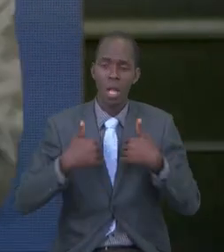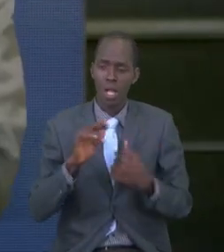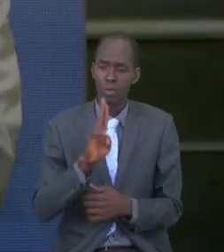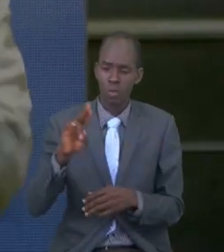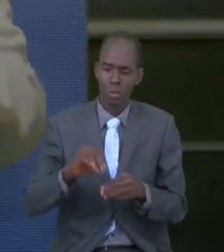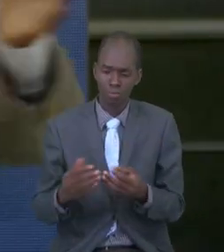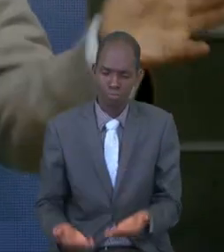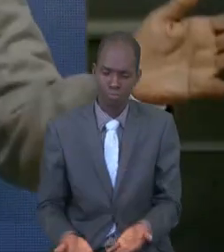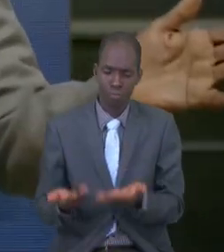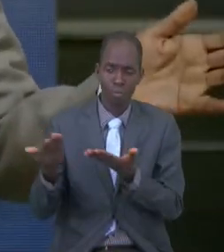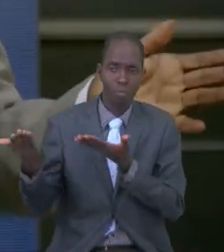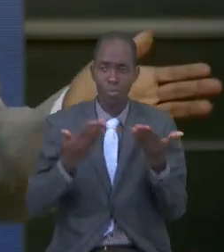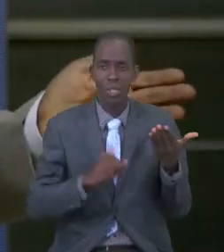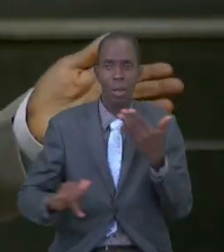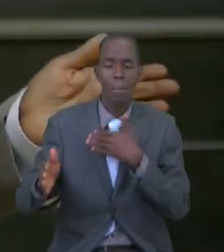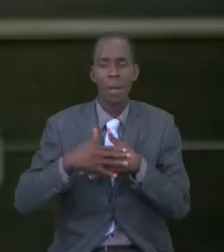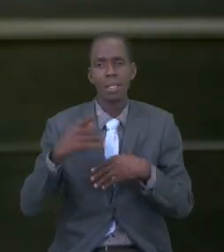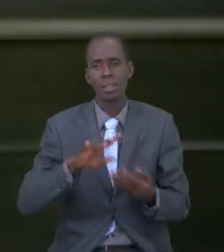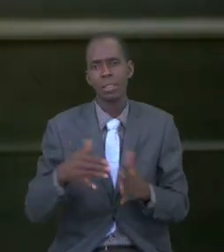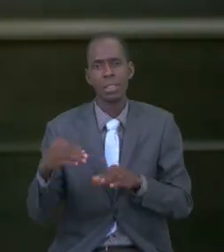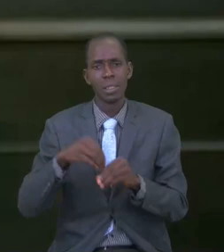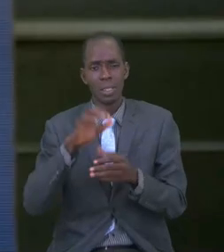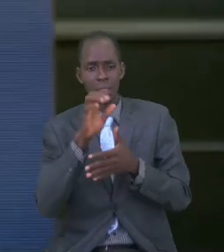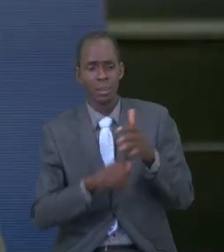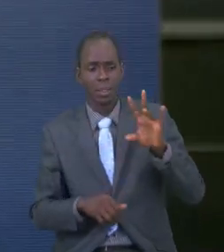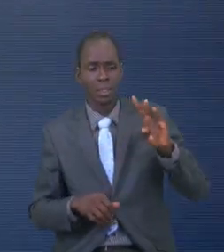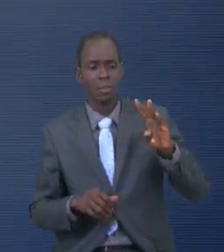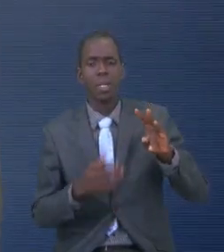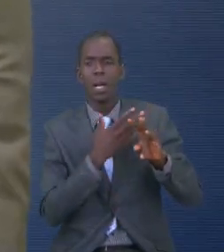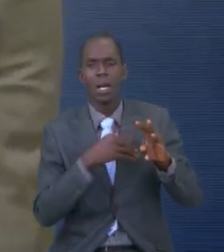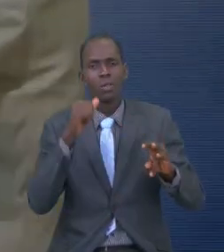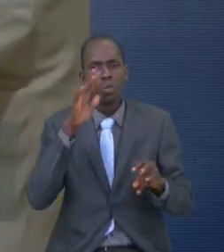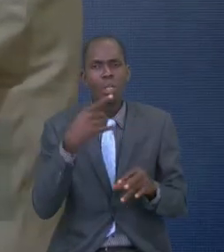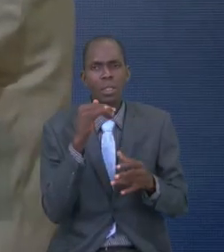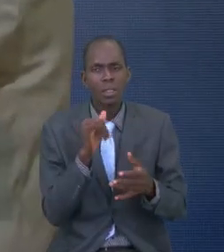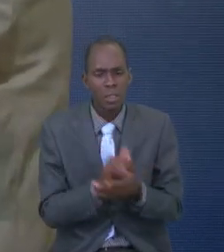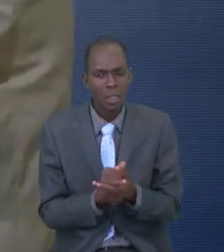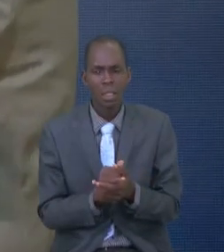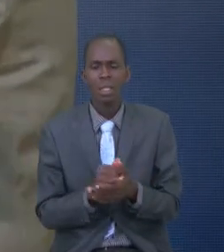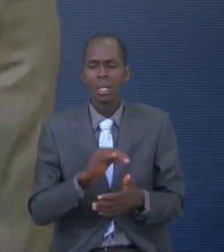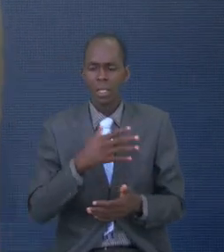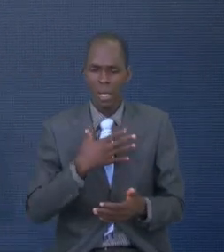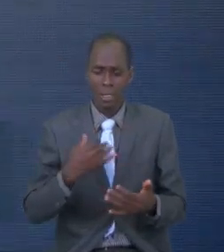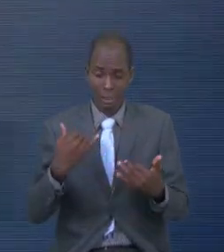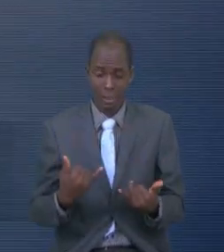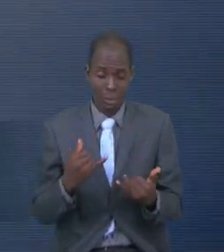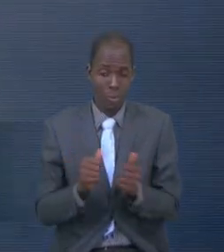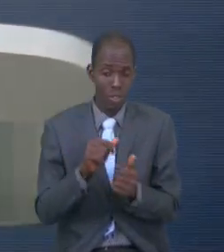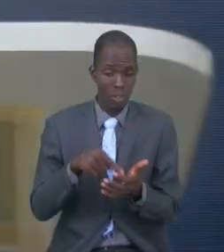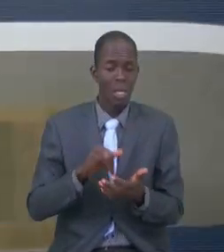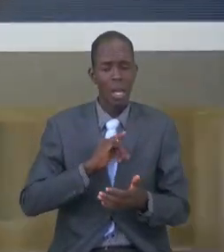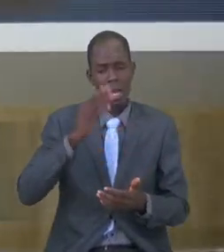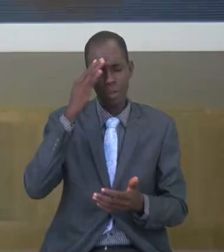the dead in chapter 17. And the woman said, by this I know that the word of